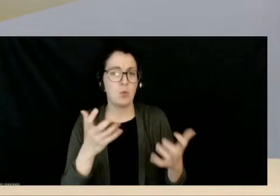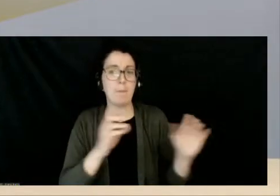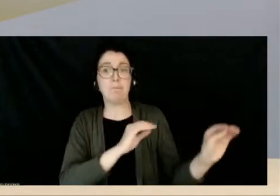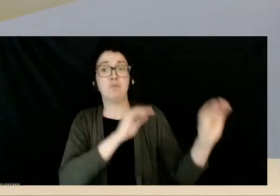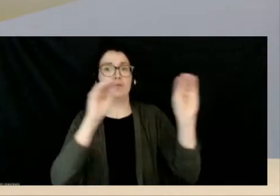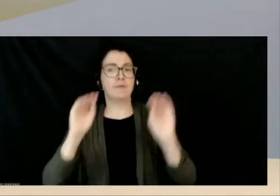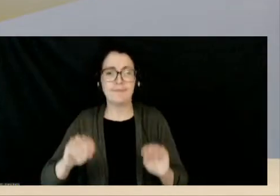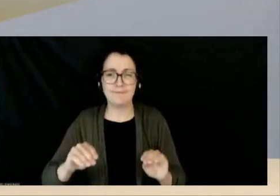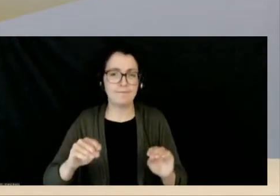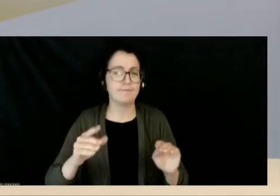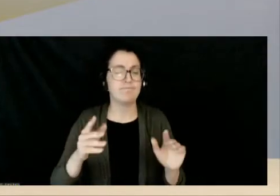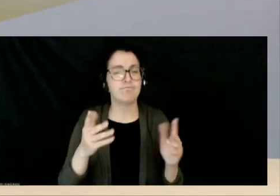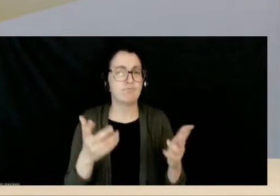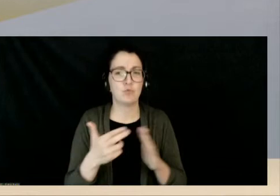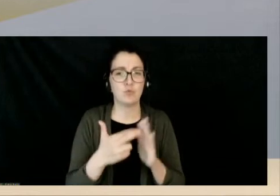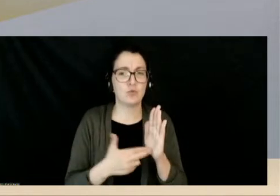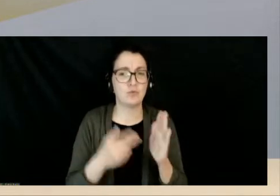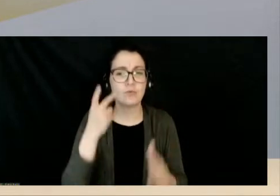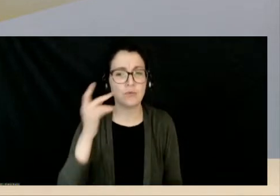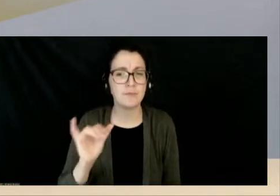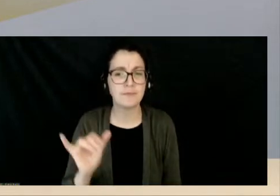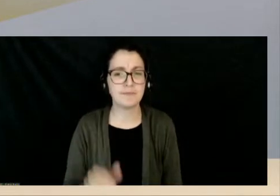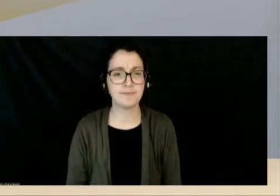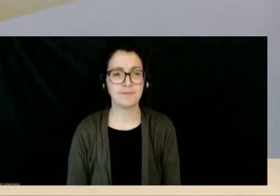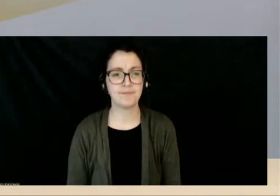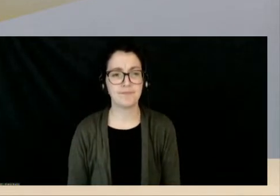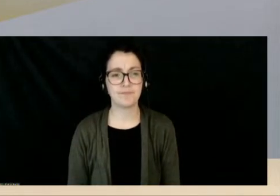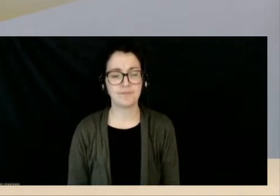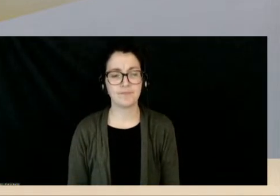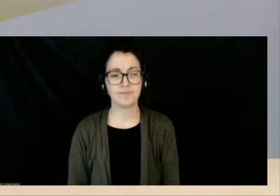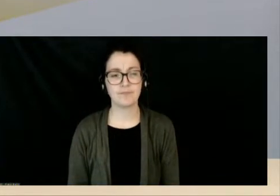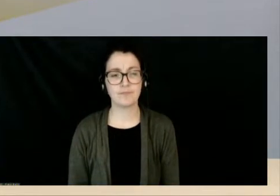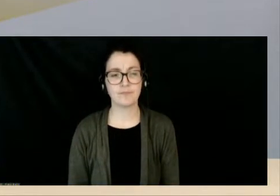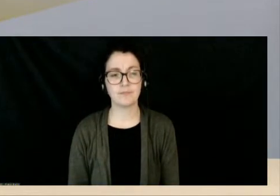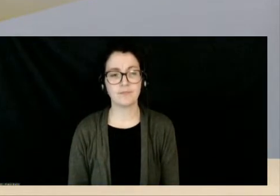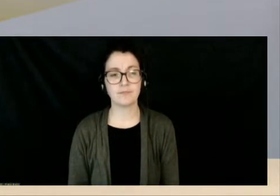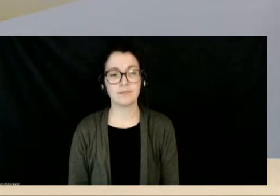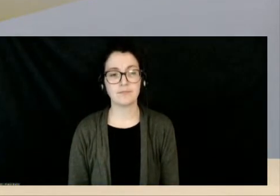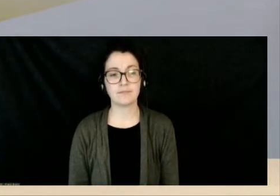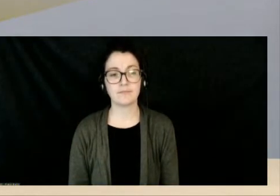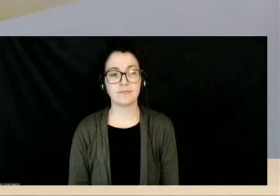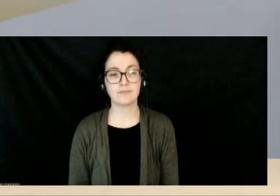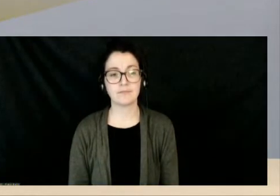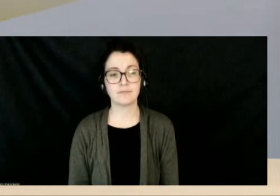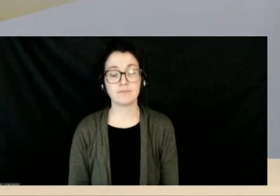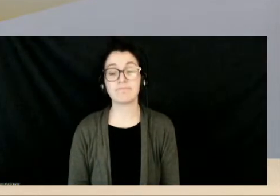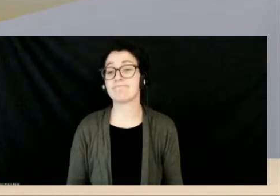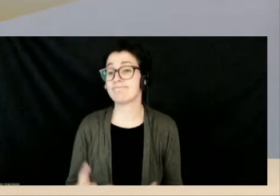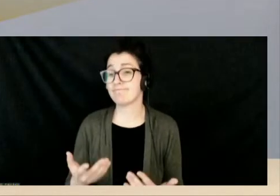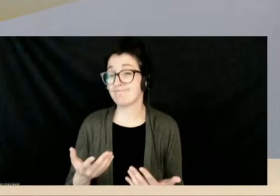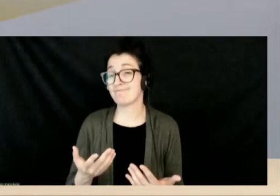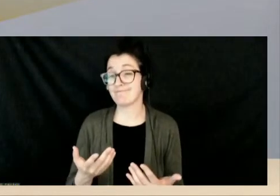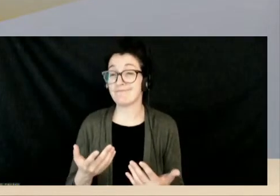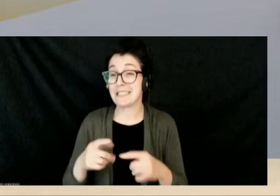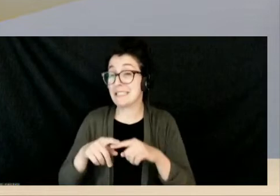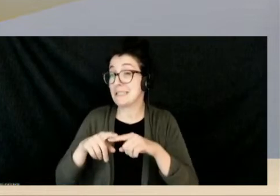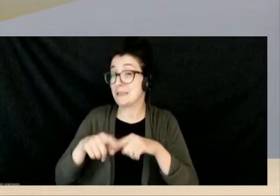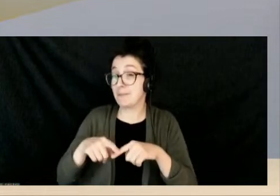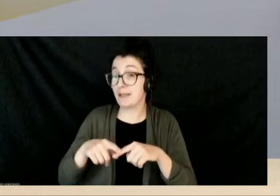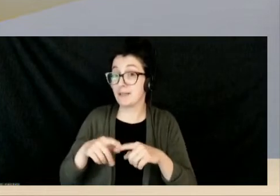Hi. So I think it will be a little dependent as well on where you're relocating